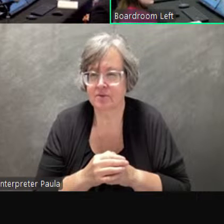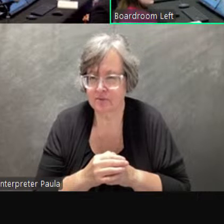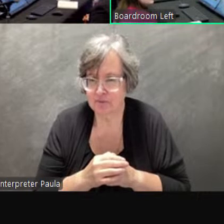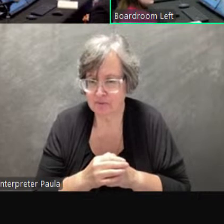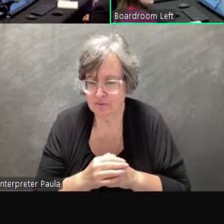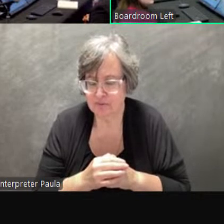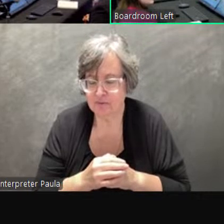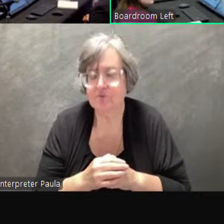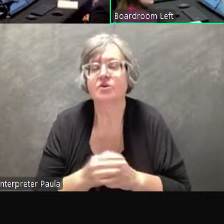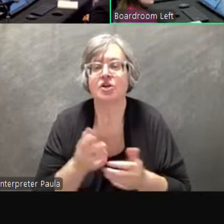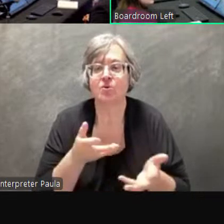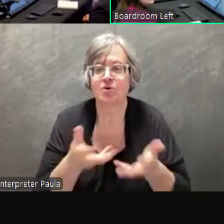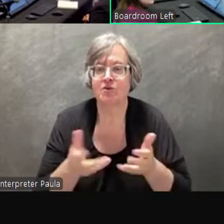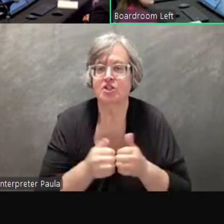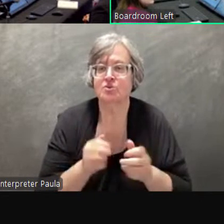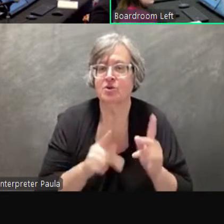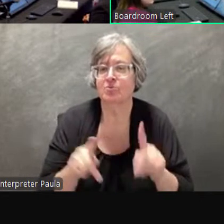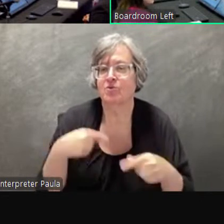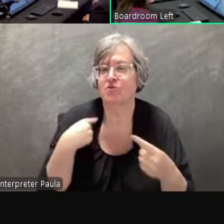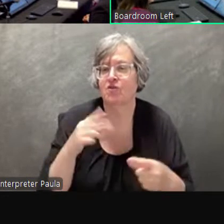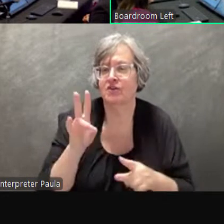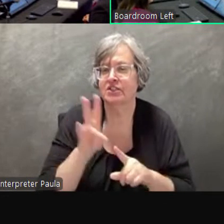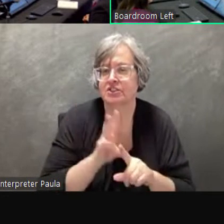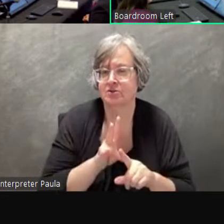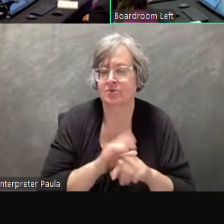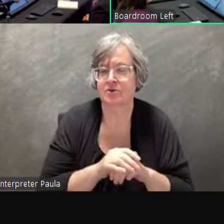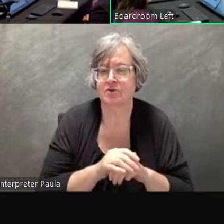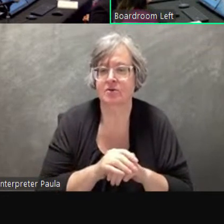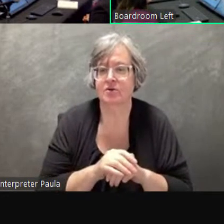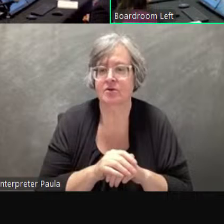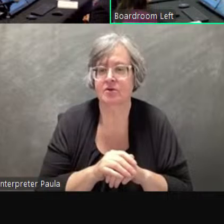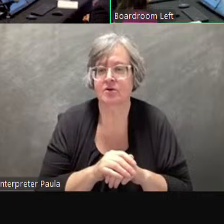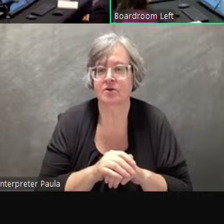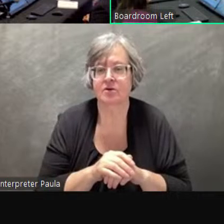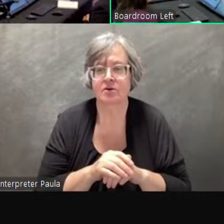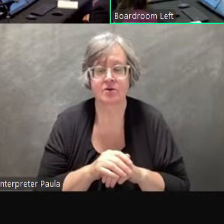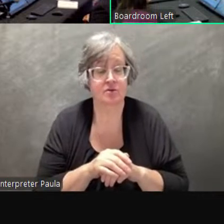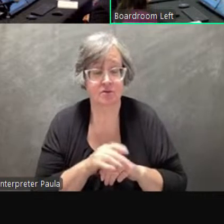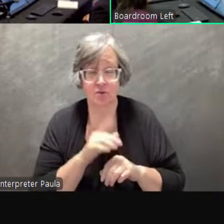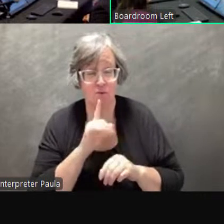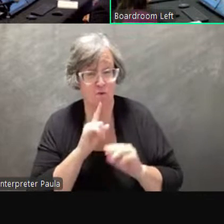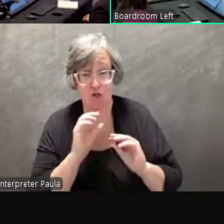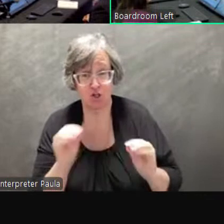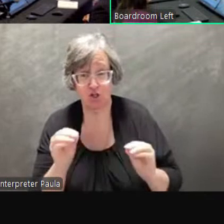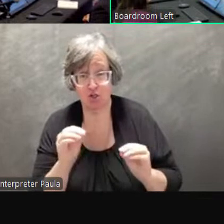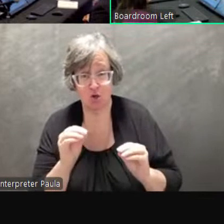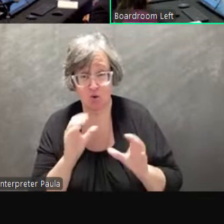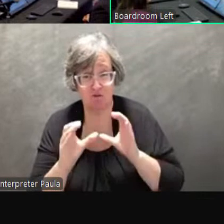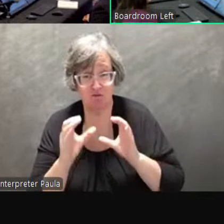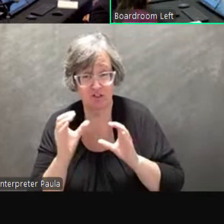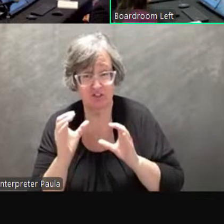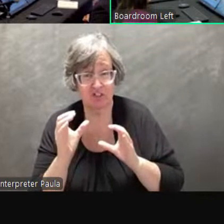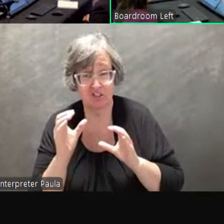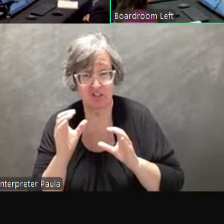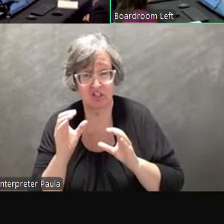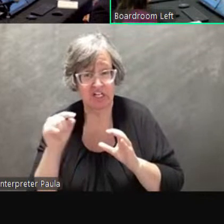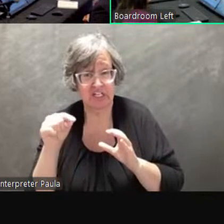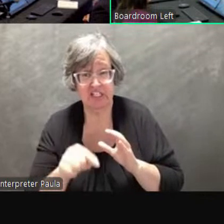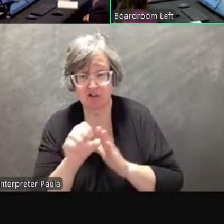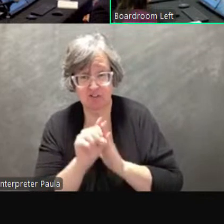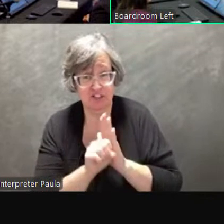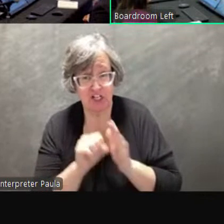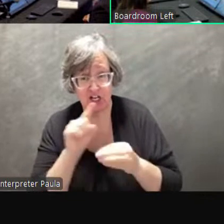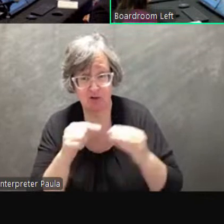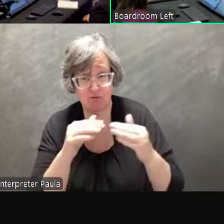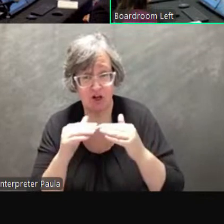last several months. So there's really been no conversation downstate about equity.